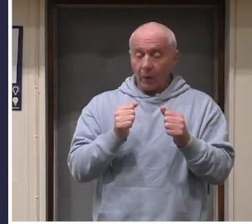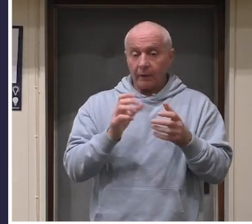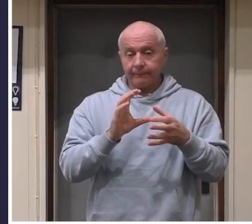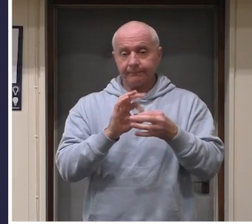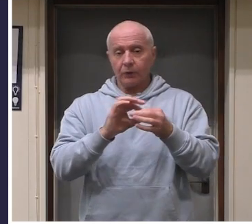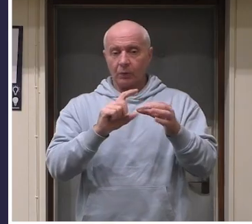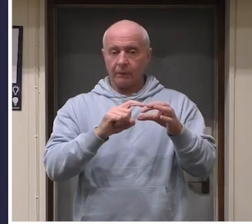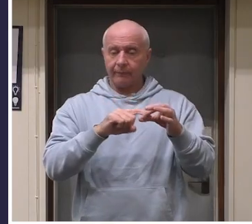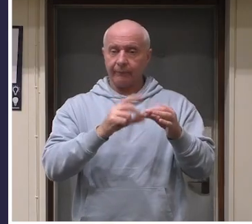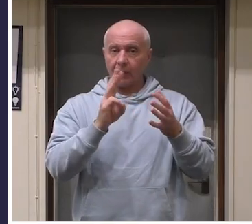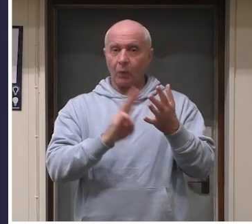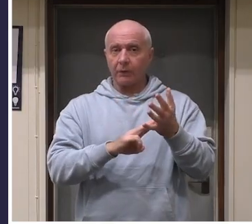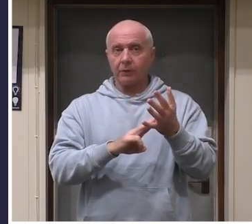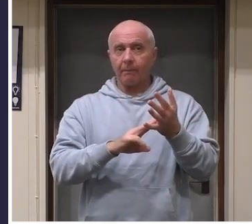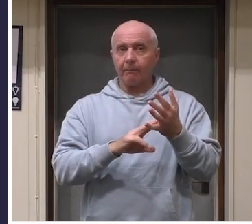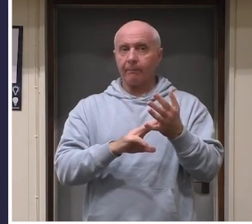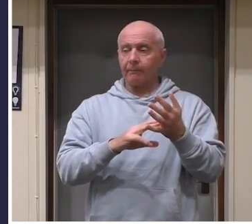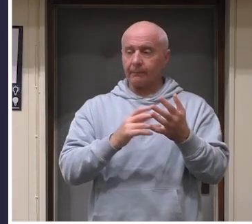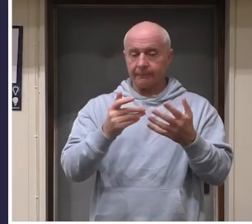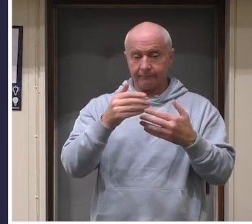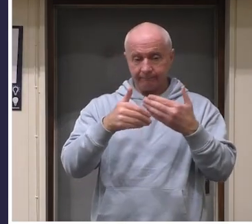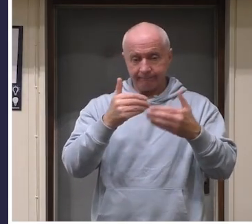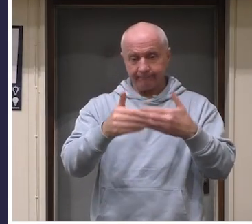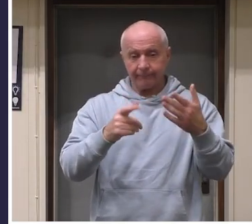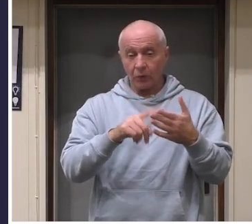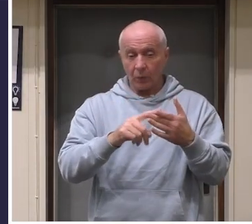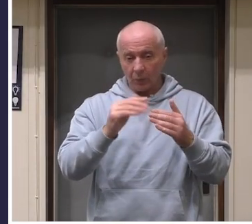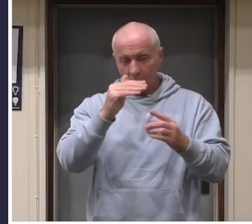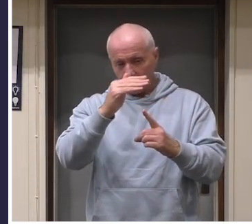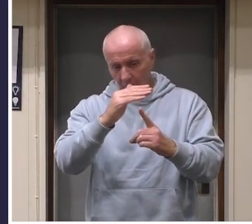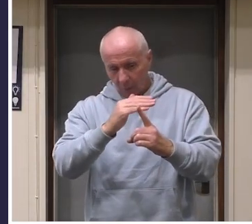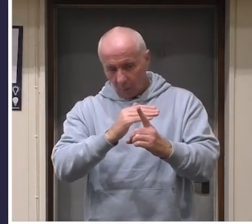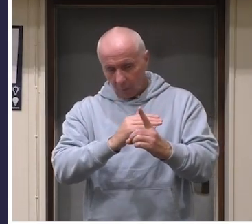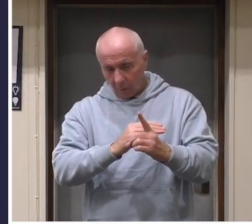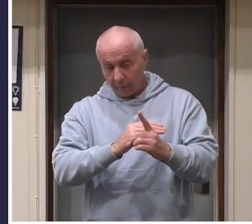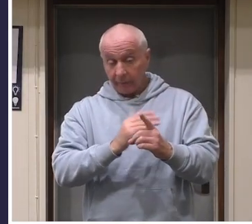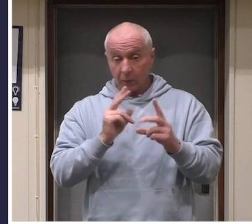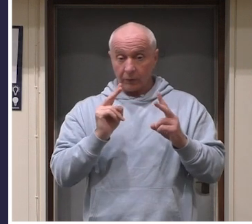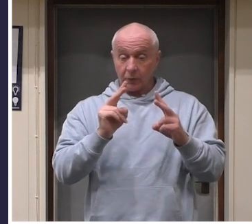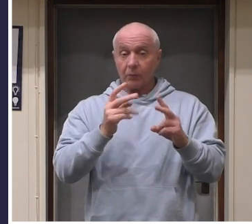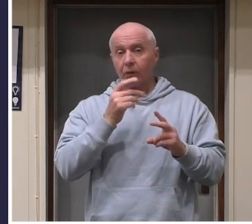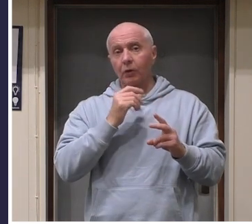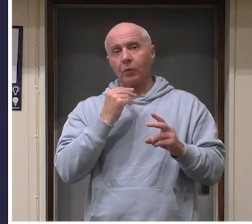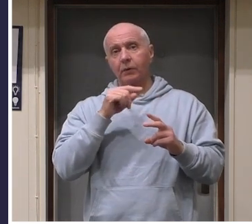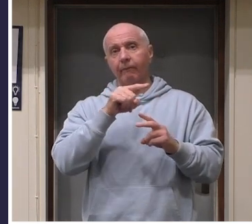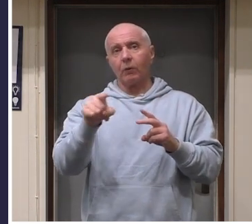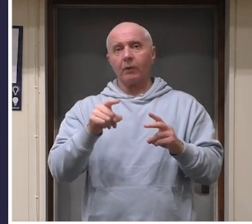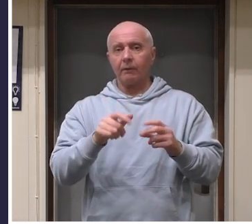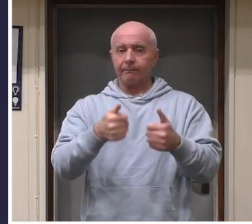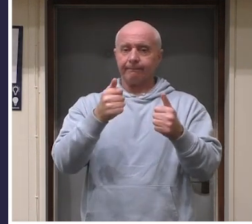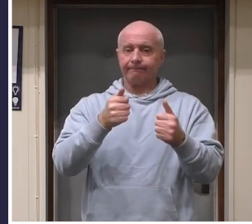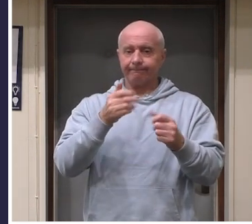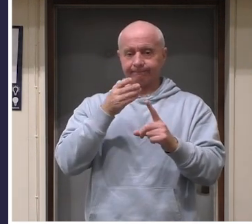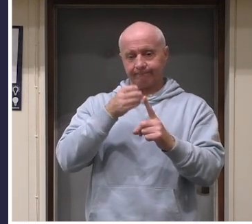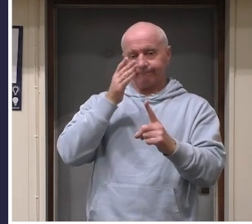which is the lowest energy level of the harmonic oscillator, if you want to use this as a good sensor. So